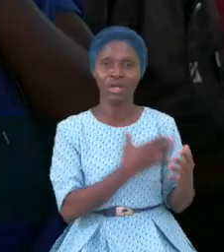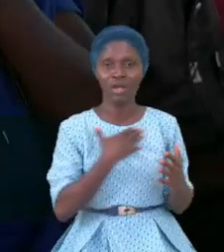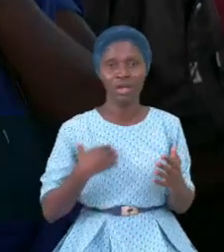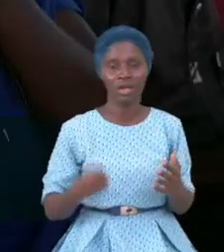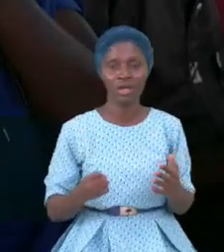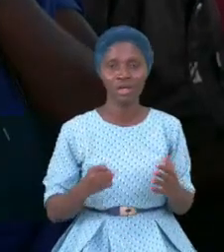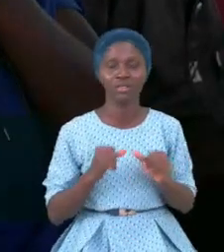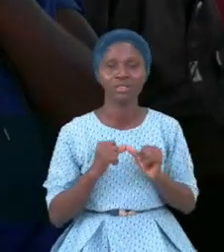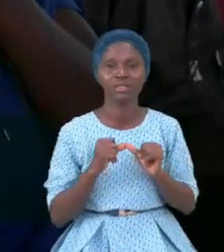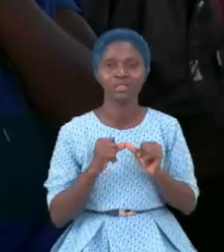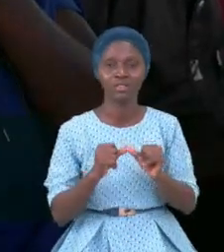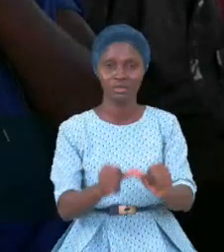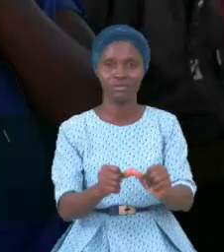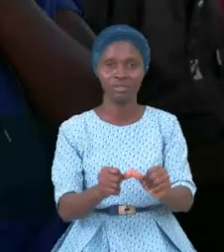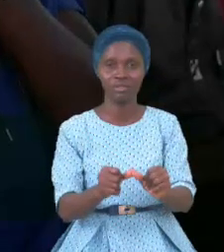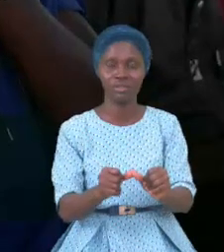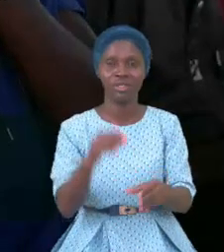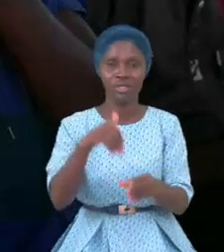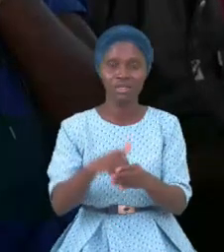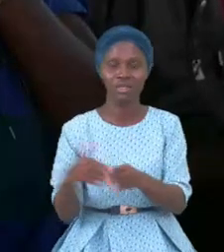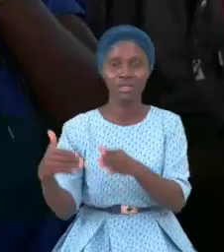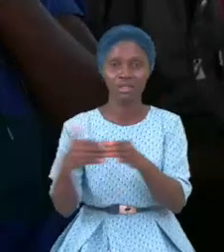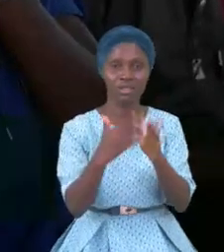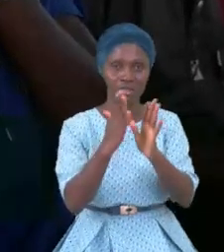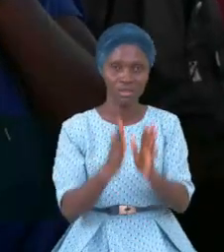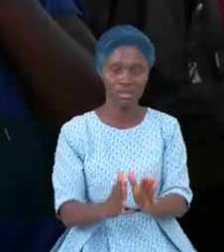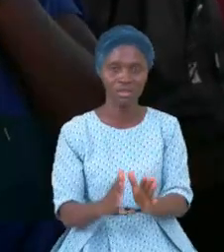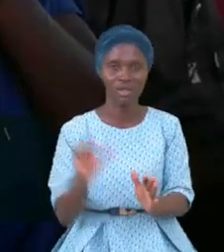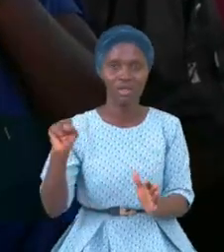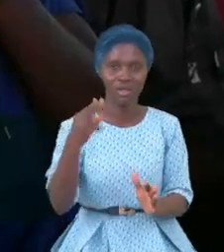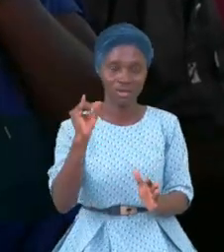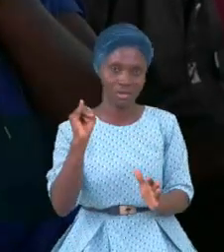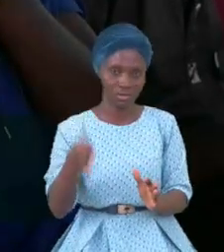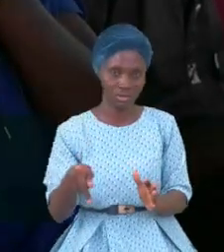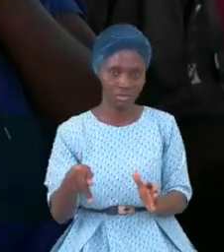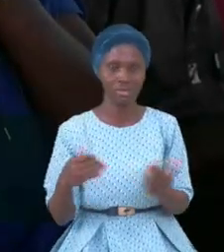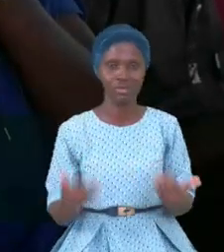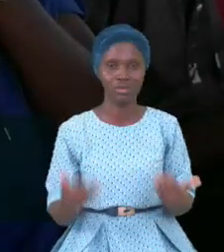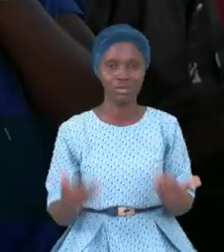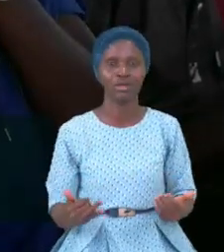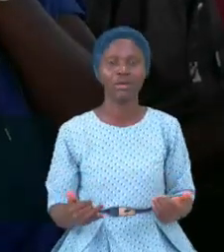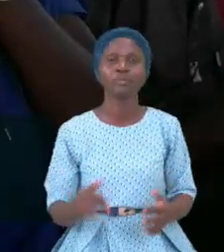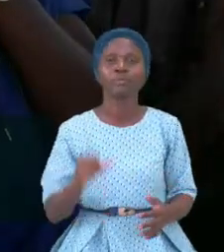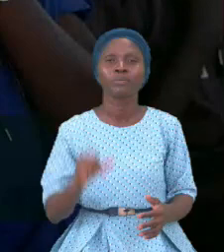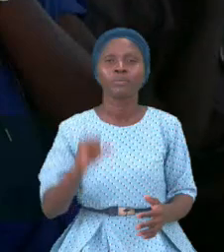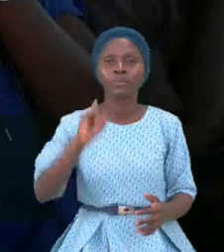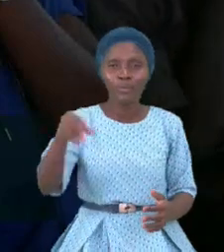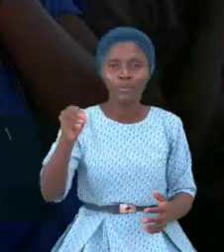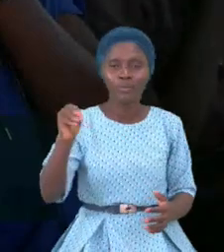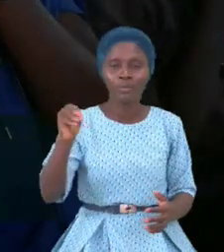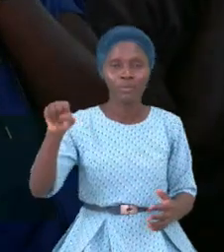steadfastness in leadership. Joshua has now come to leadership. You have now come to